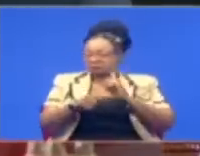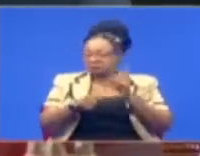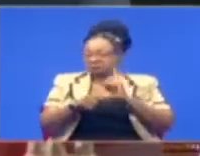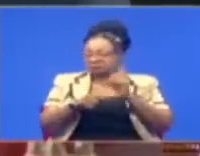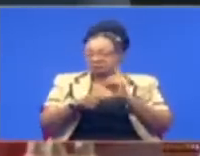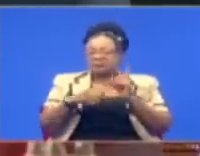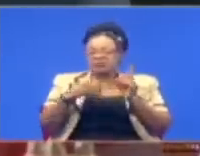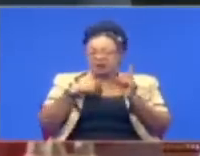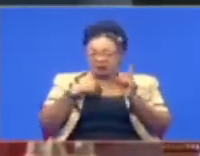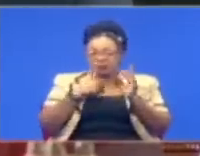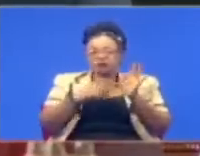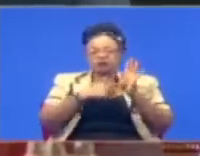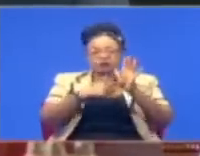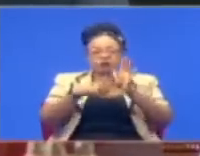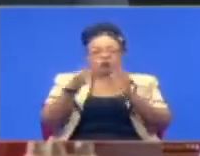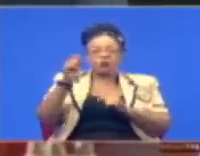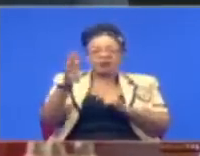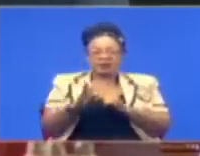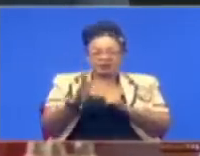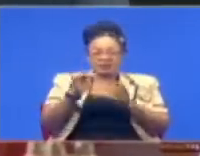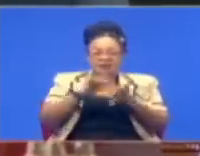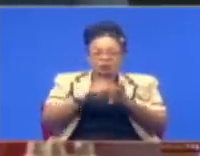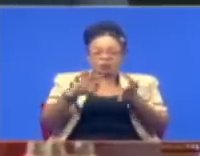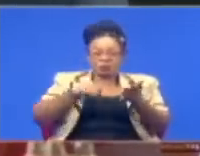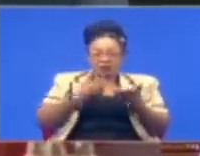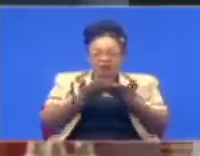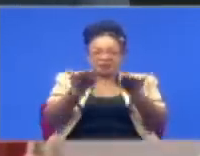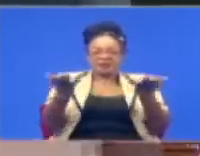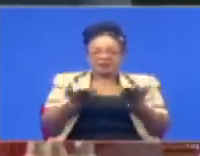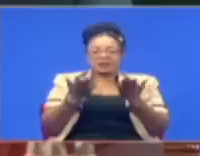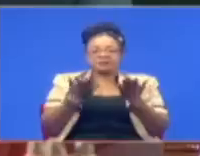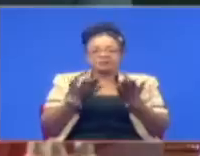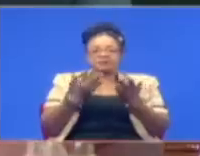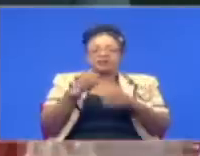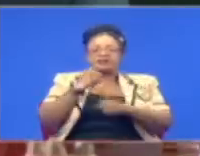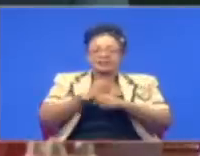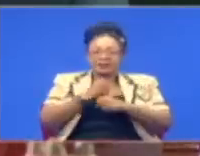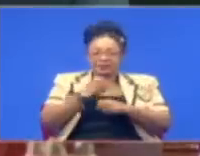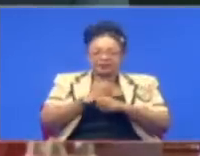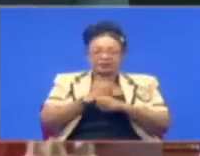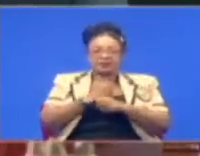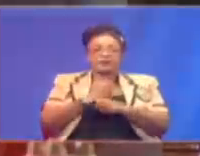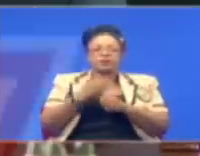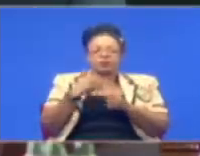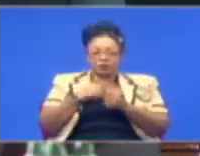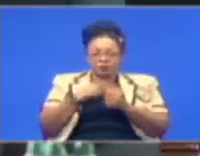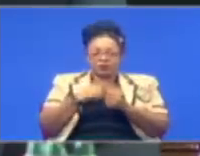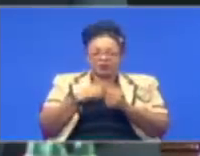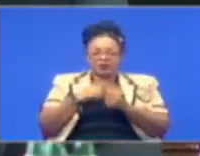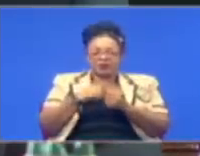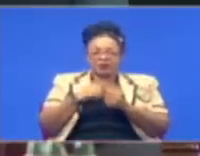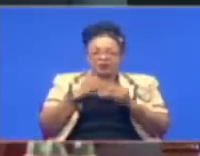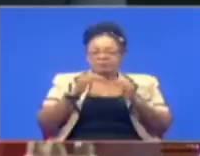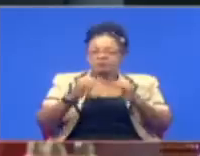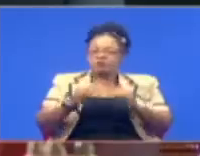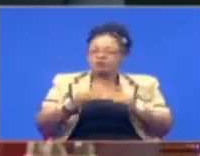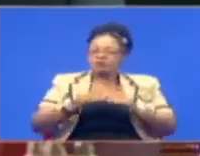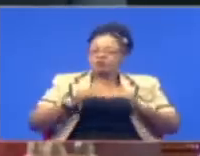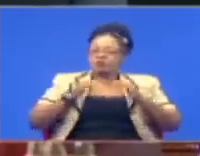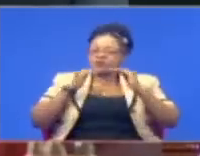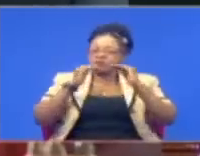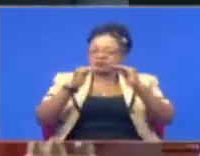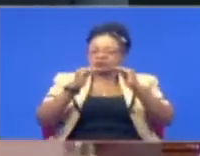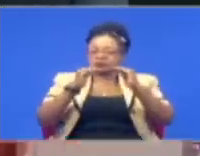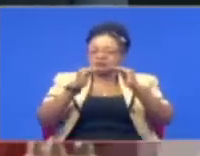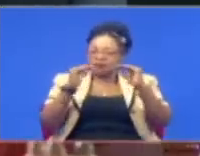Justice to show Kenyans that we are here as their servants and we are going to take this judiciary to the same